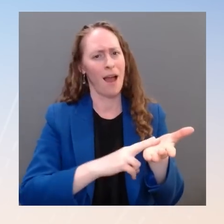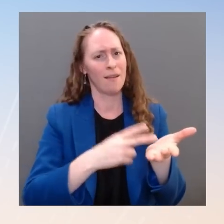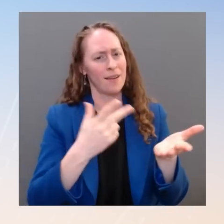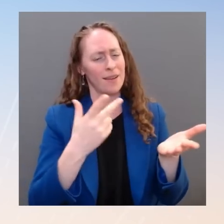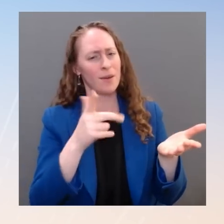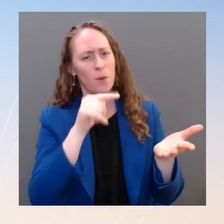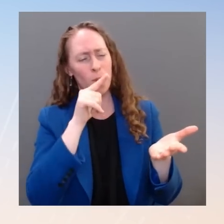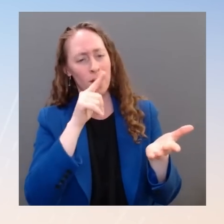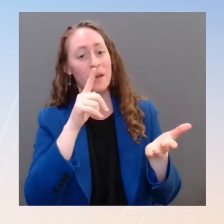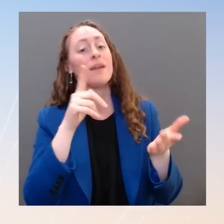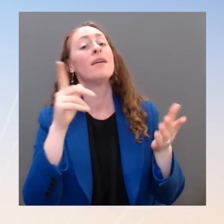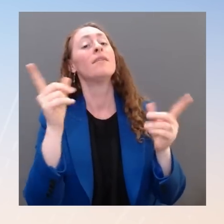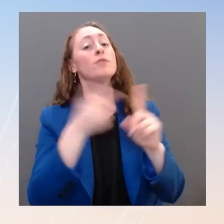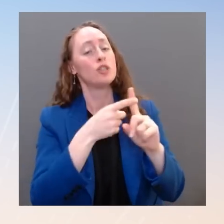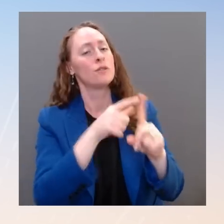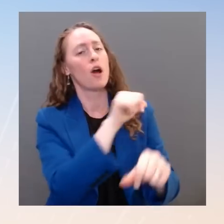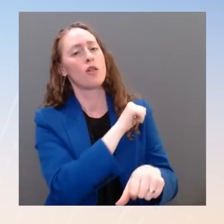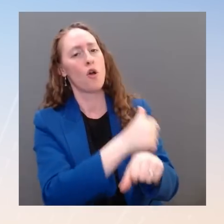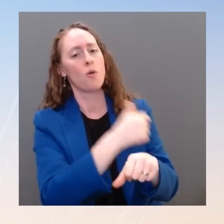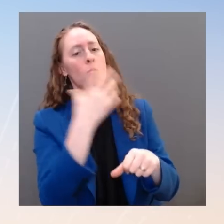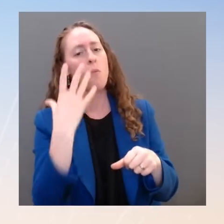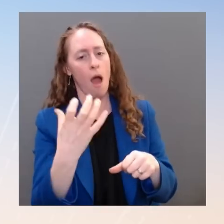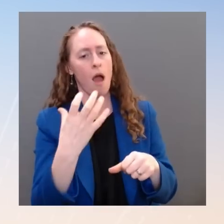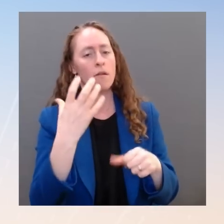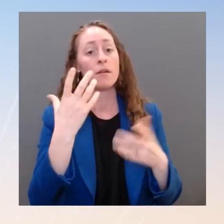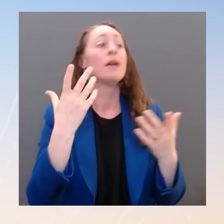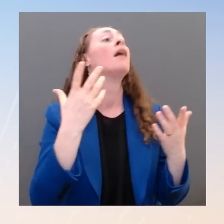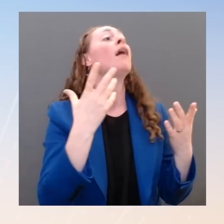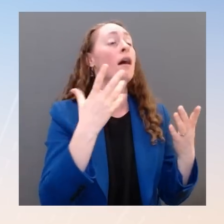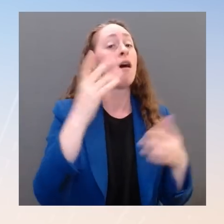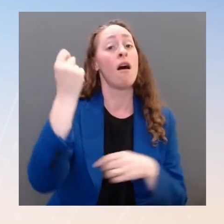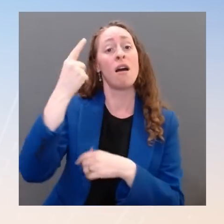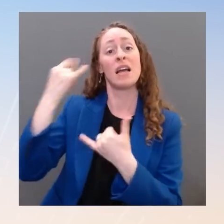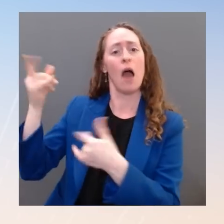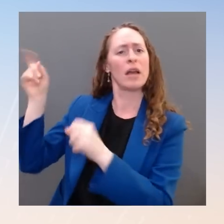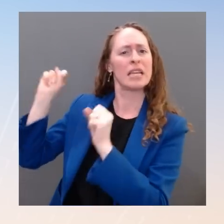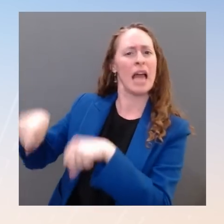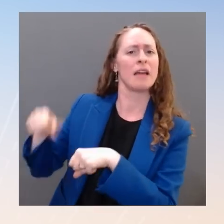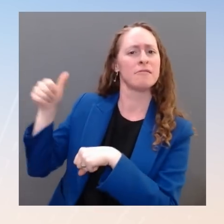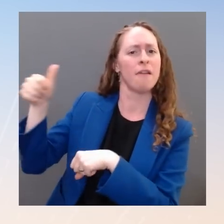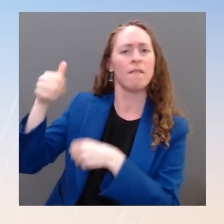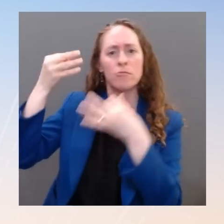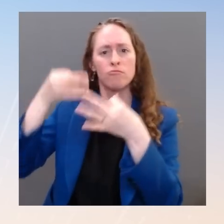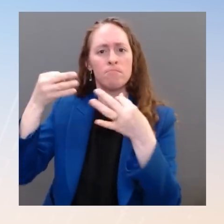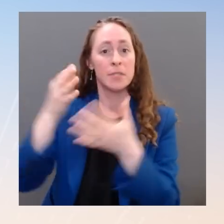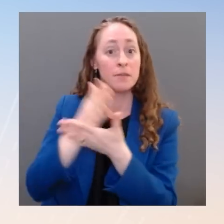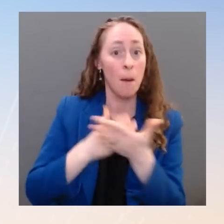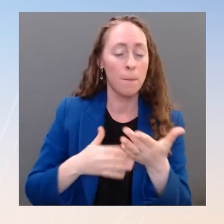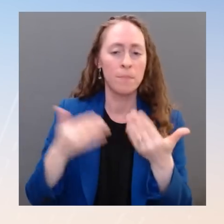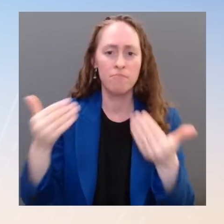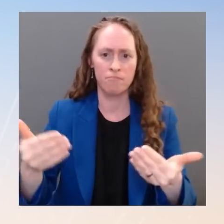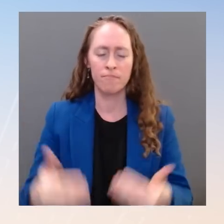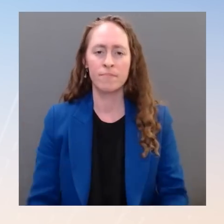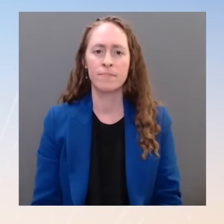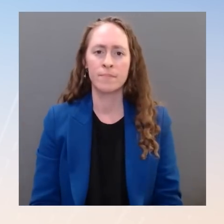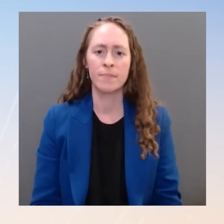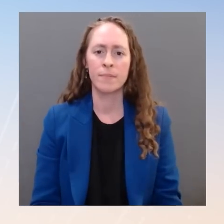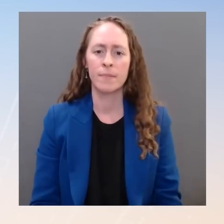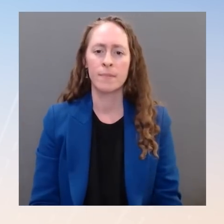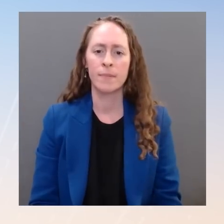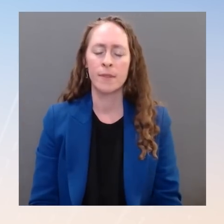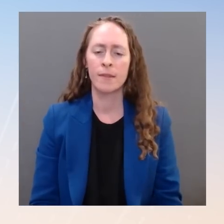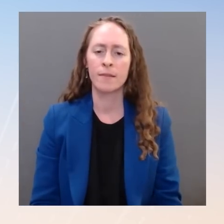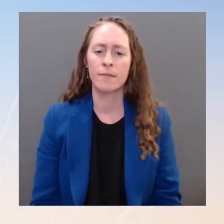continuing to consider. And lastly, what concerns does he have with the growing cost of college? You know, obviously the cost of college has been